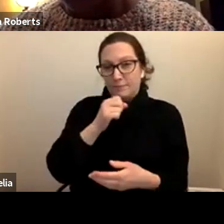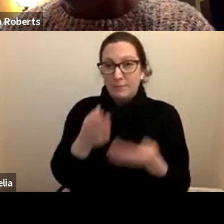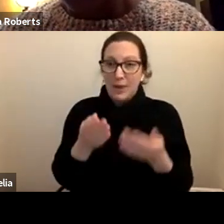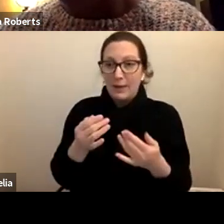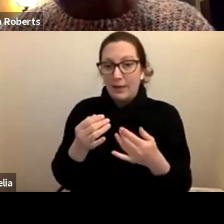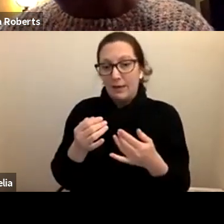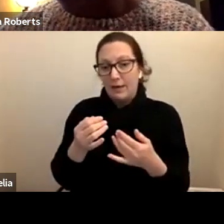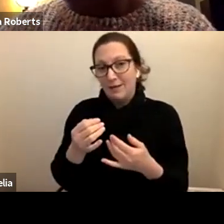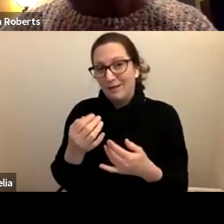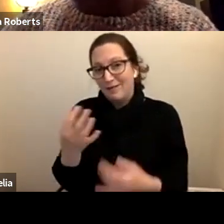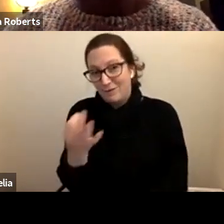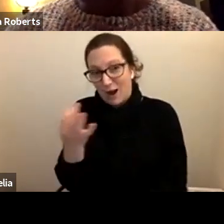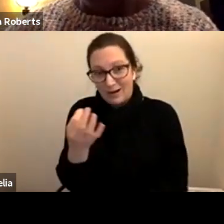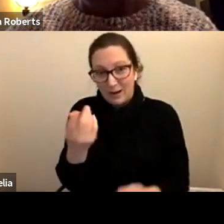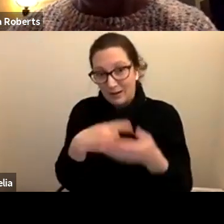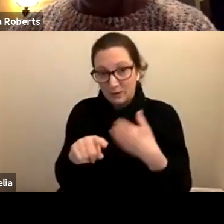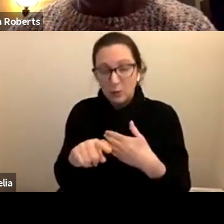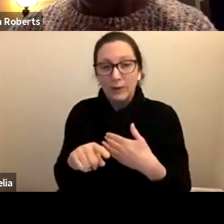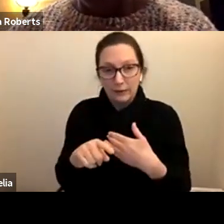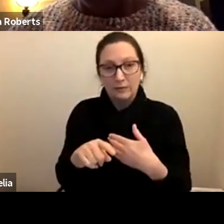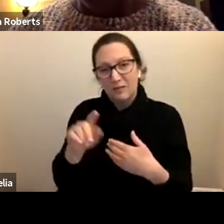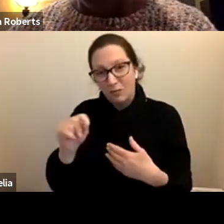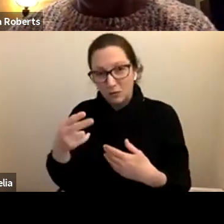we can follow up with a more